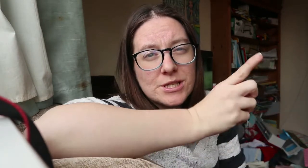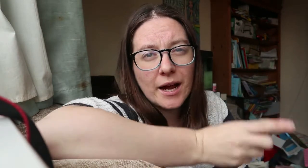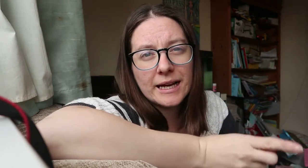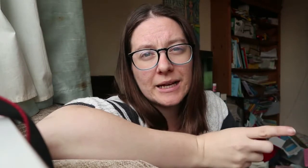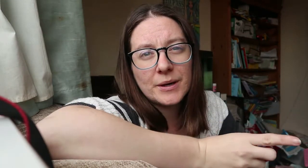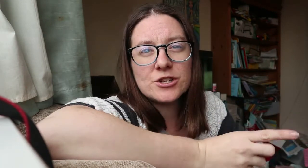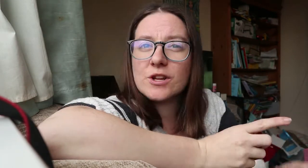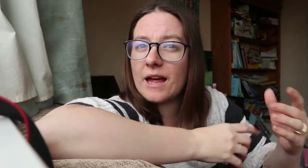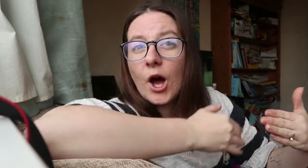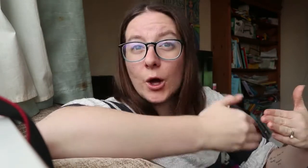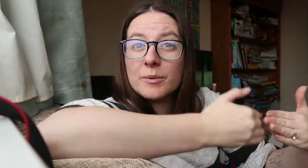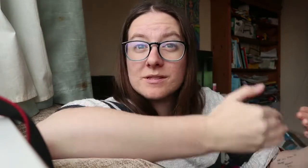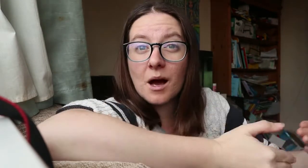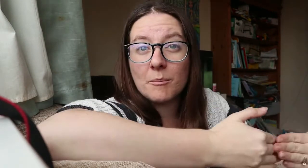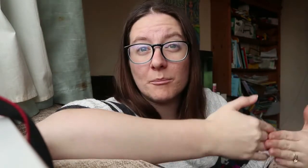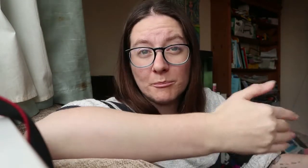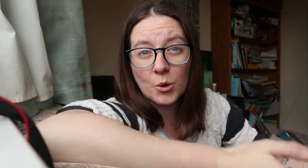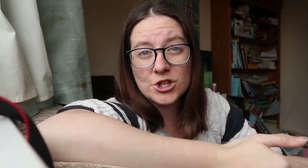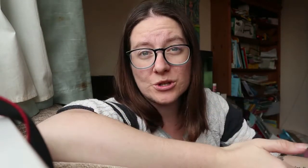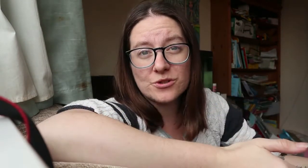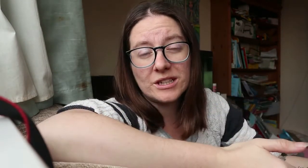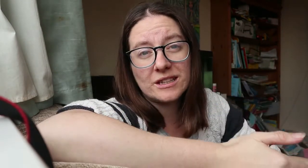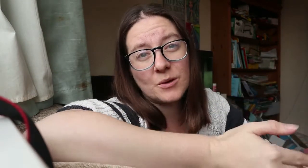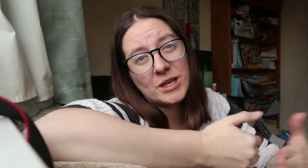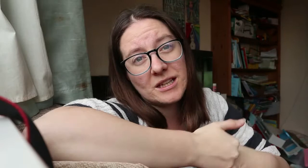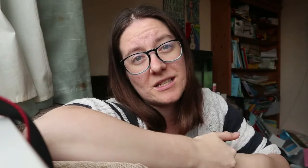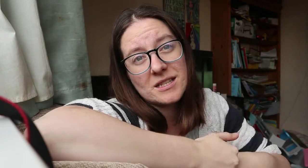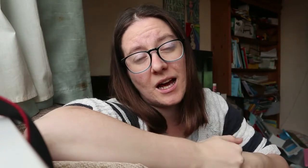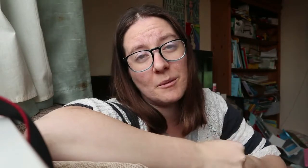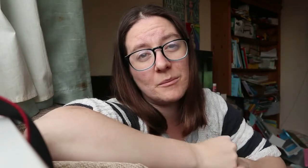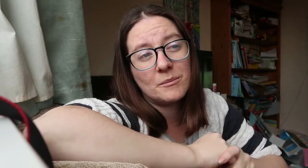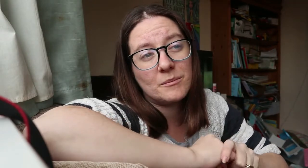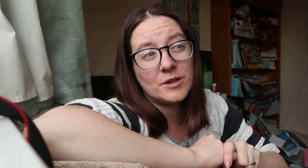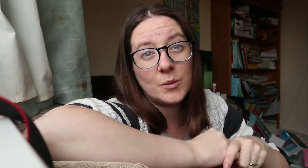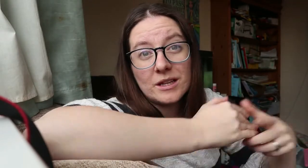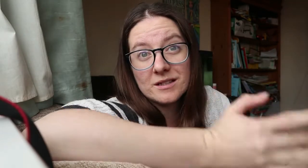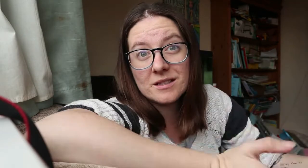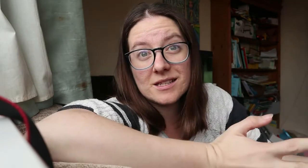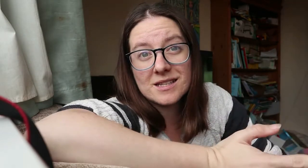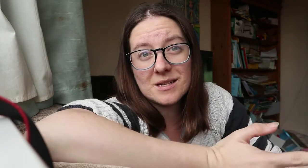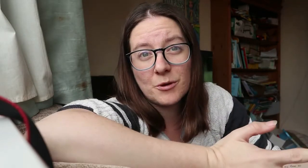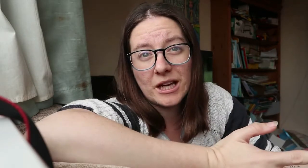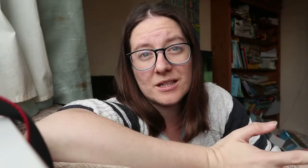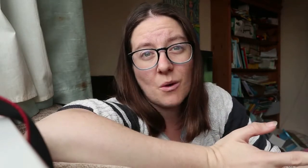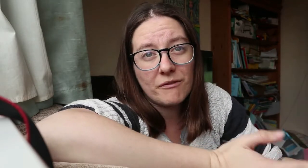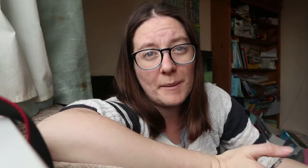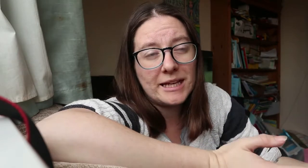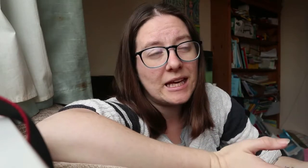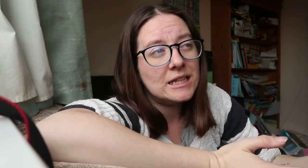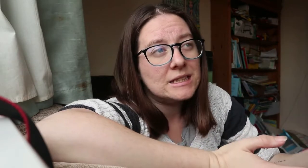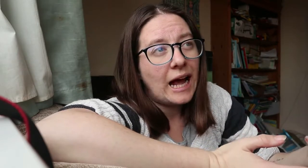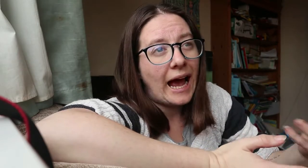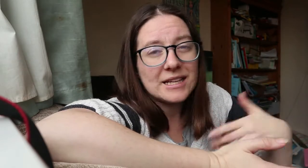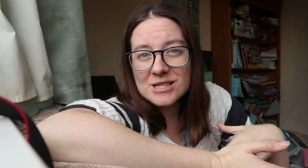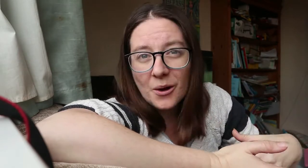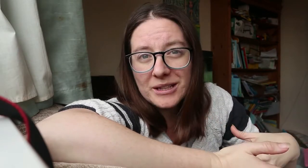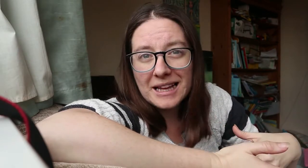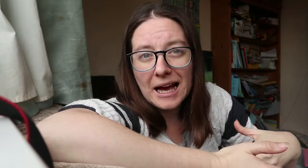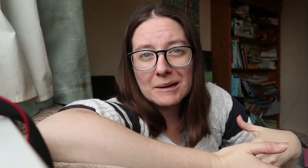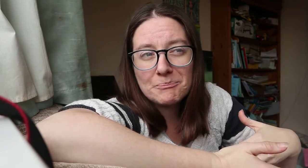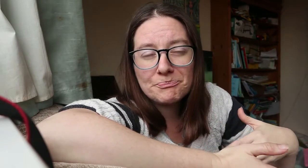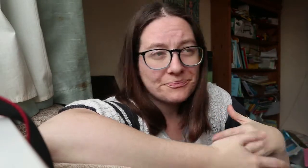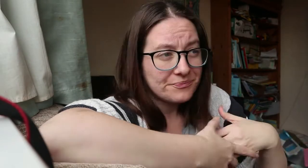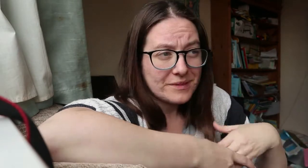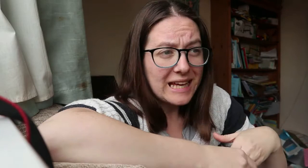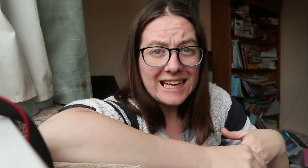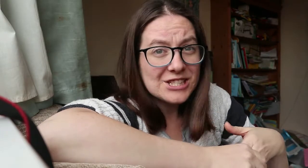have British Sign Language, that opens up more children that we could, um, that we could consider bringing into our family. And it's not only